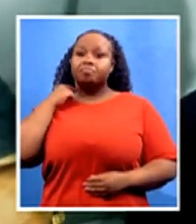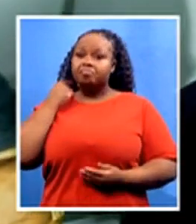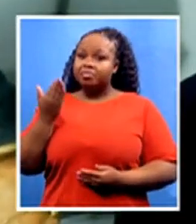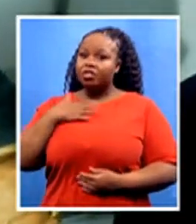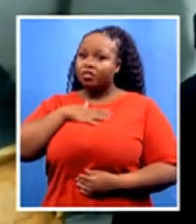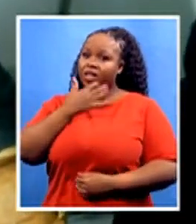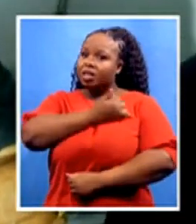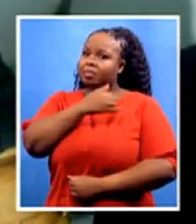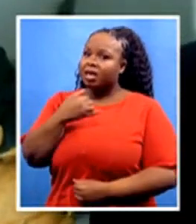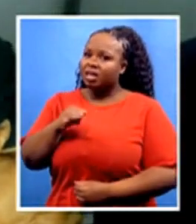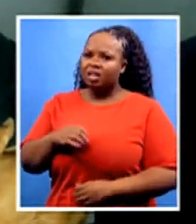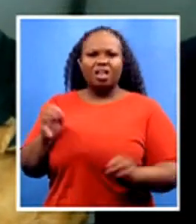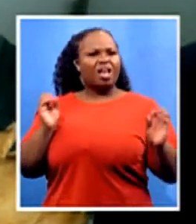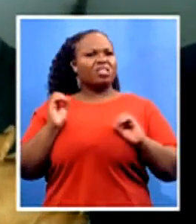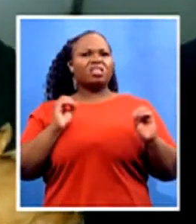about.